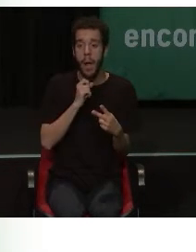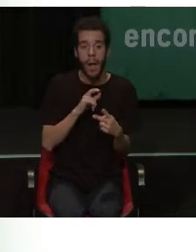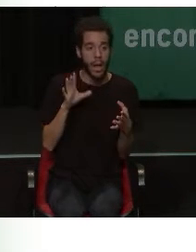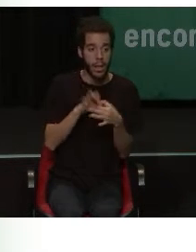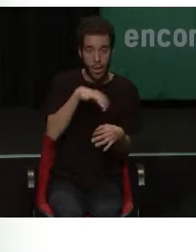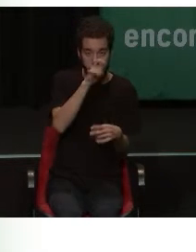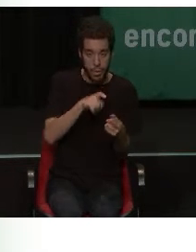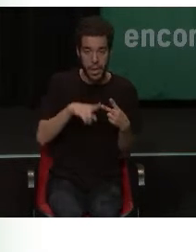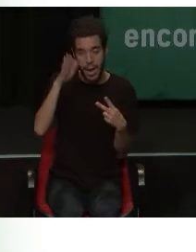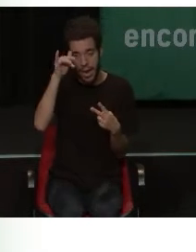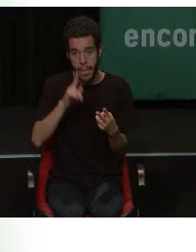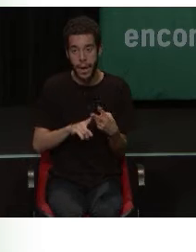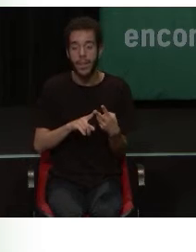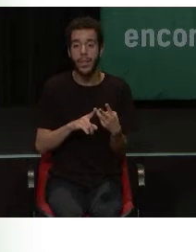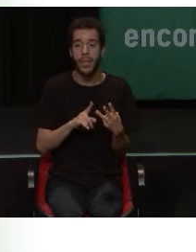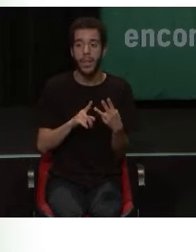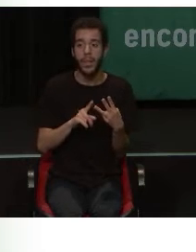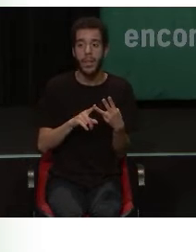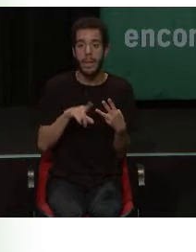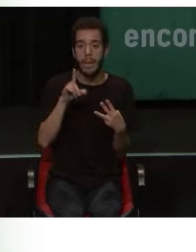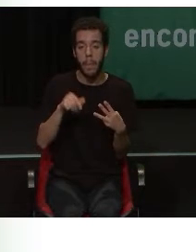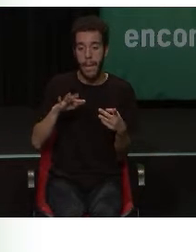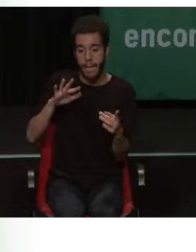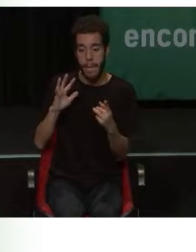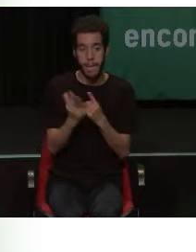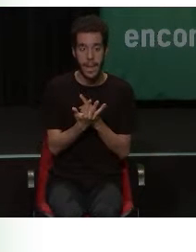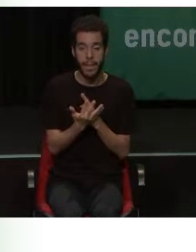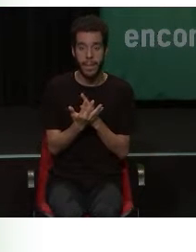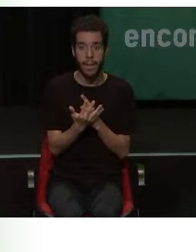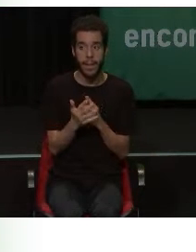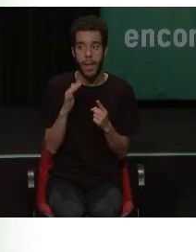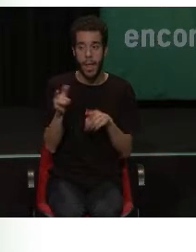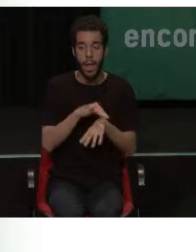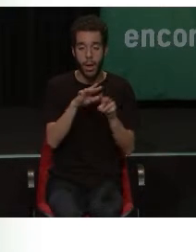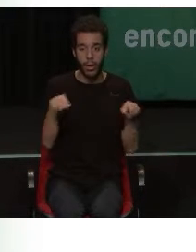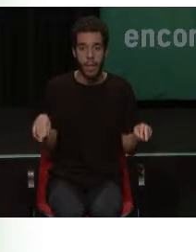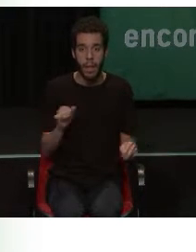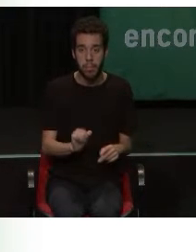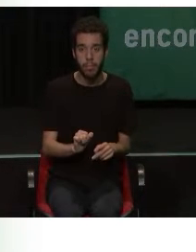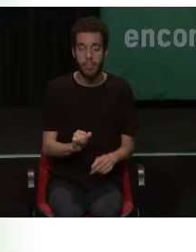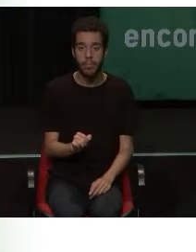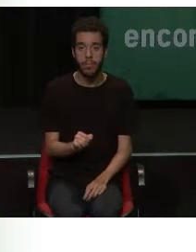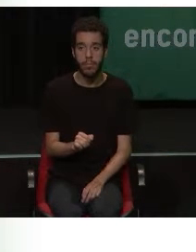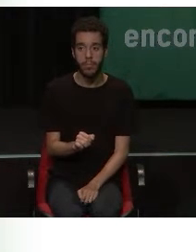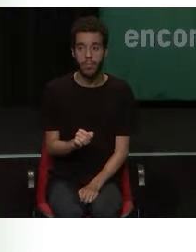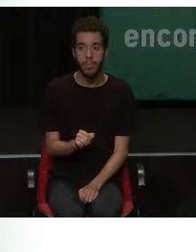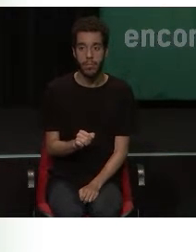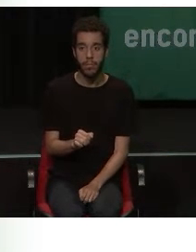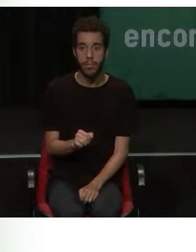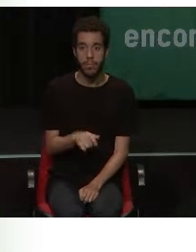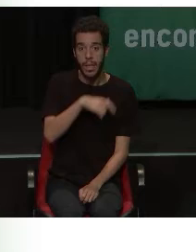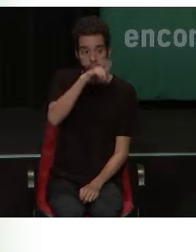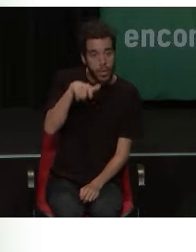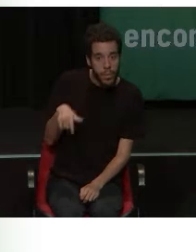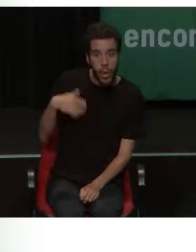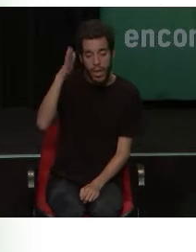in humans, pets, and in the environment, hospital environments, for